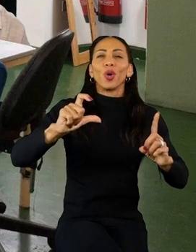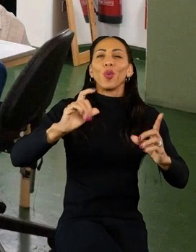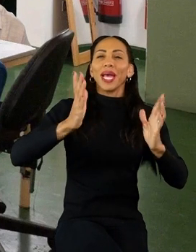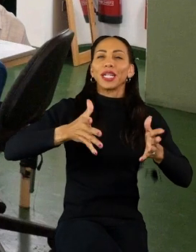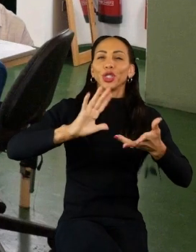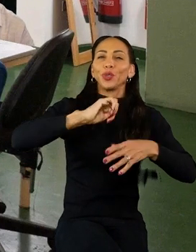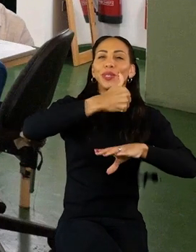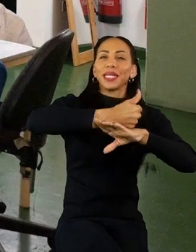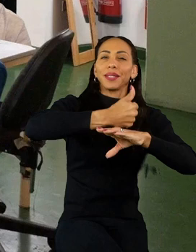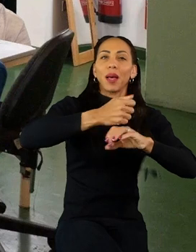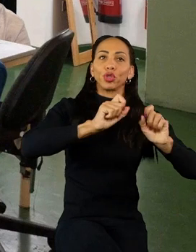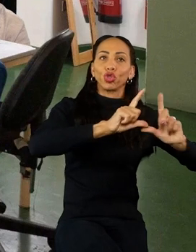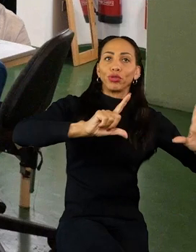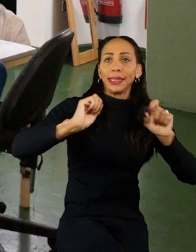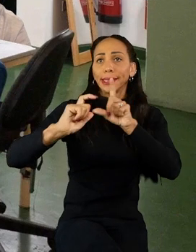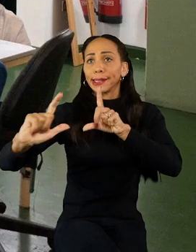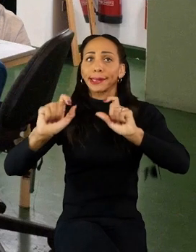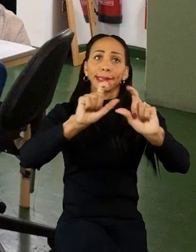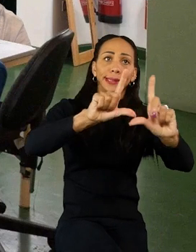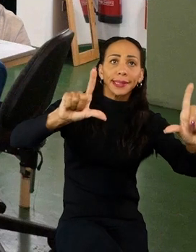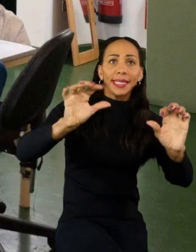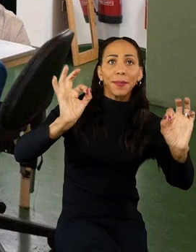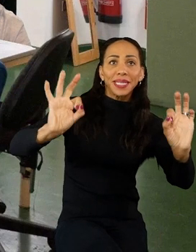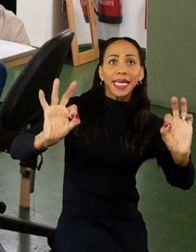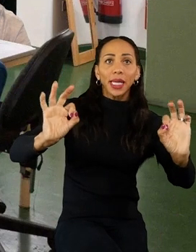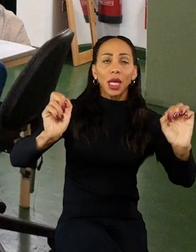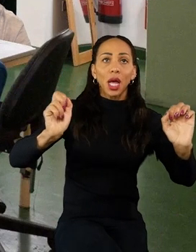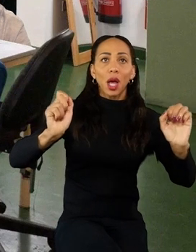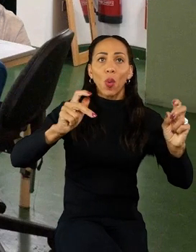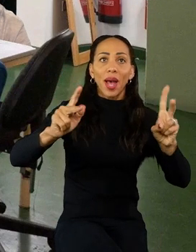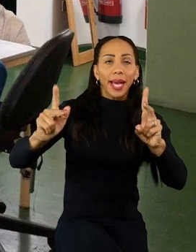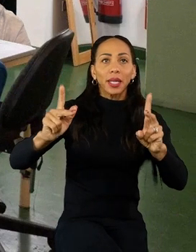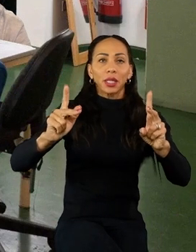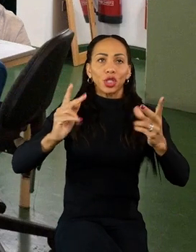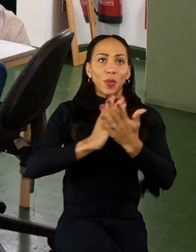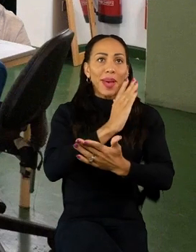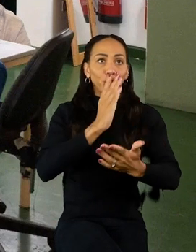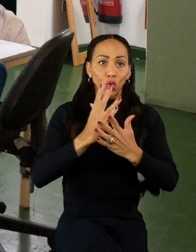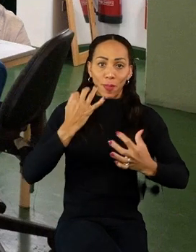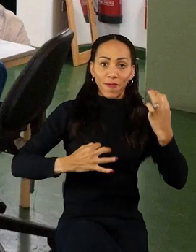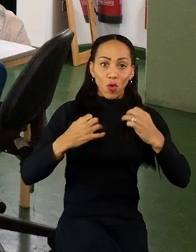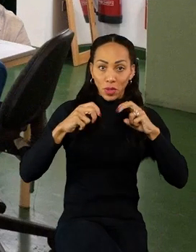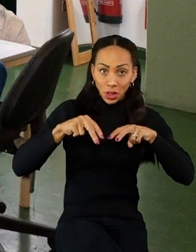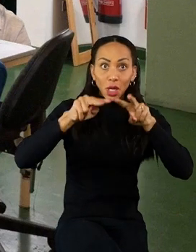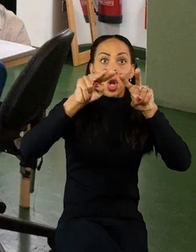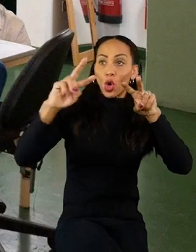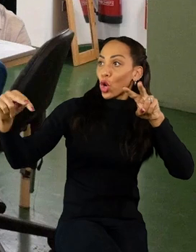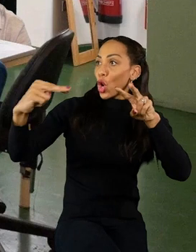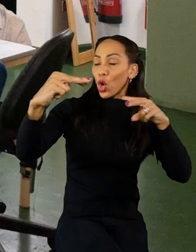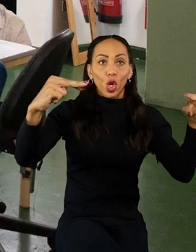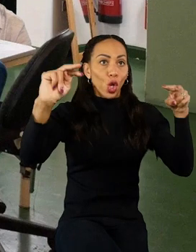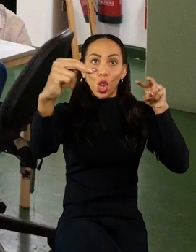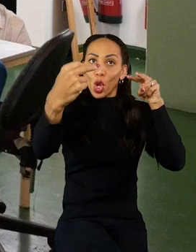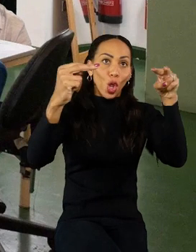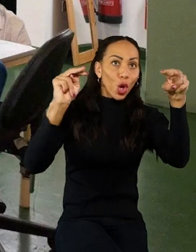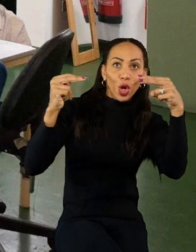did that just by using screens and positioning screens in different places to force the gaze or the view